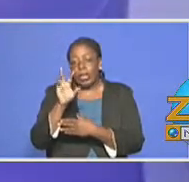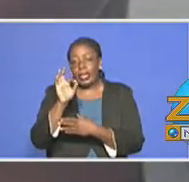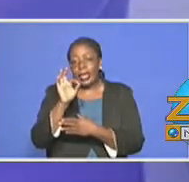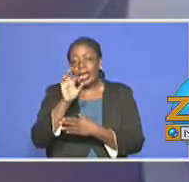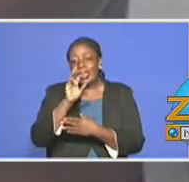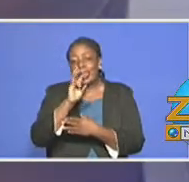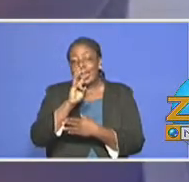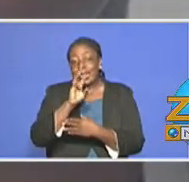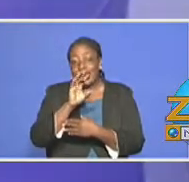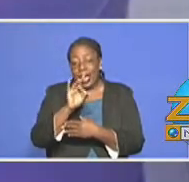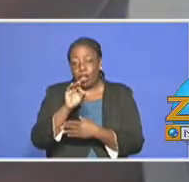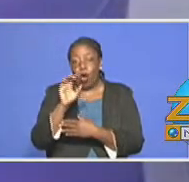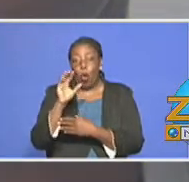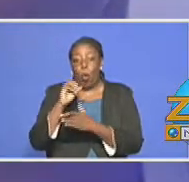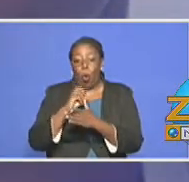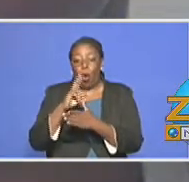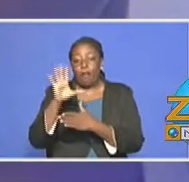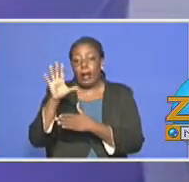502-9968, or